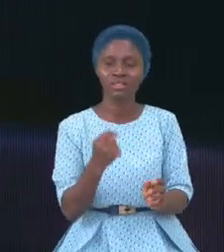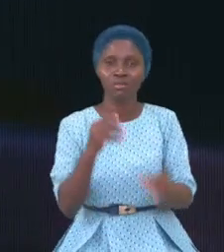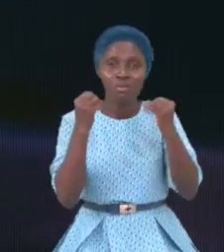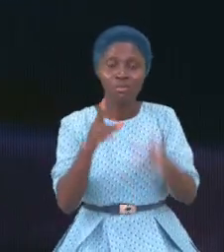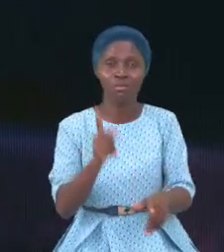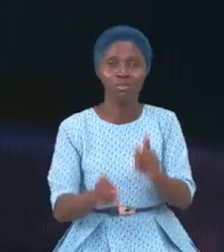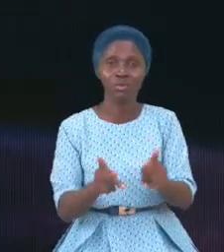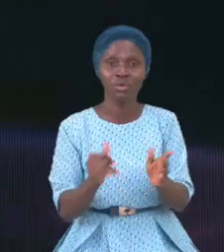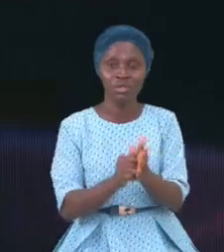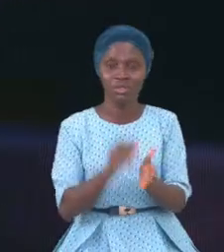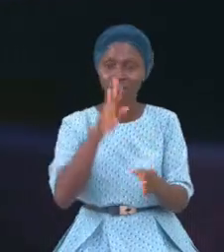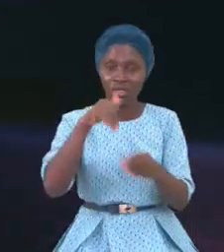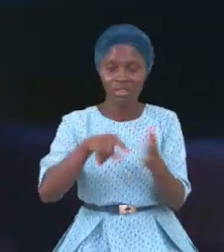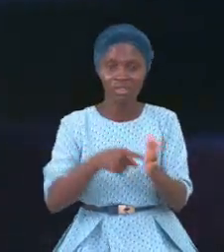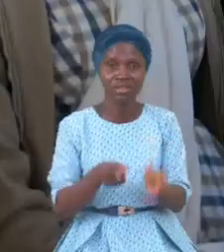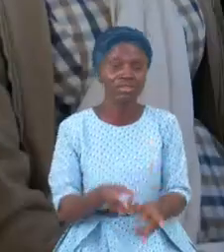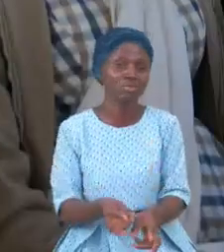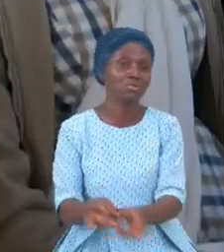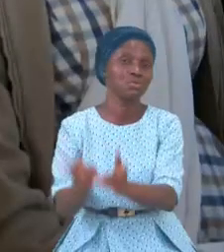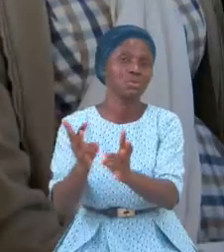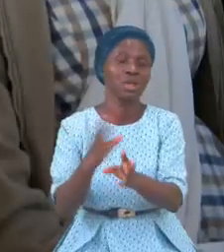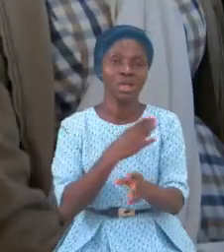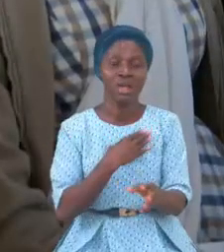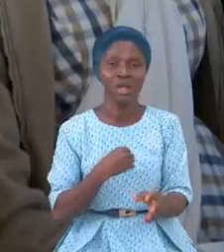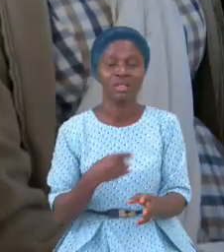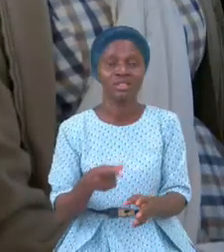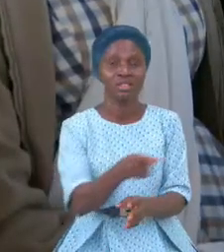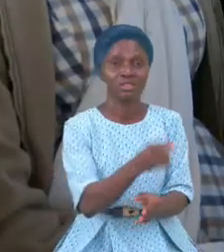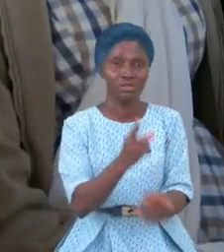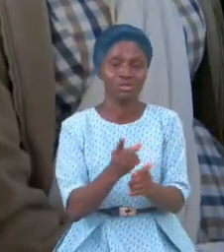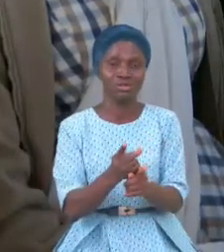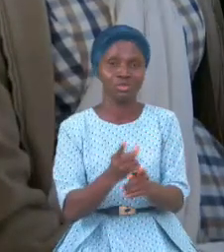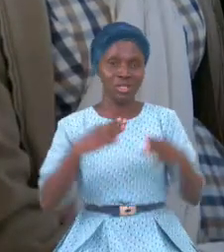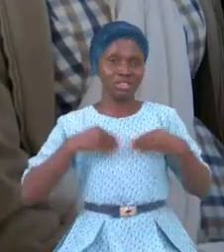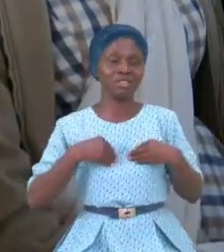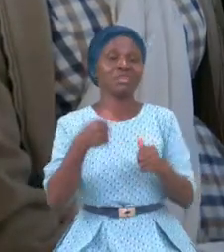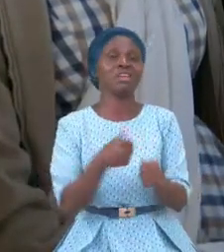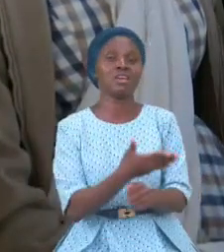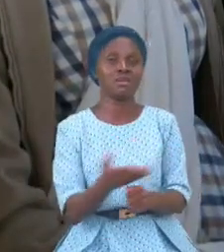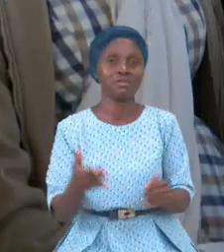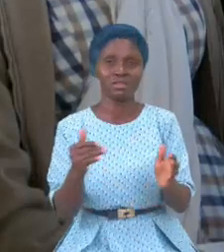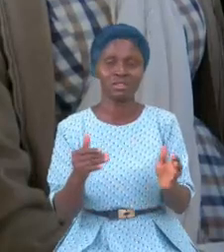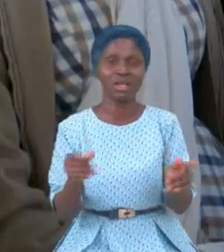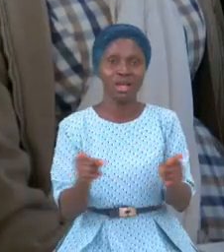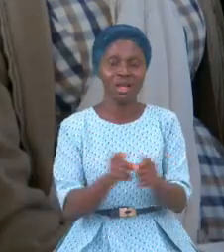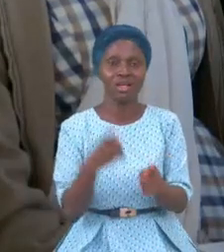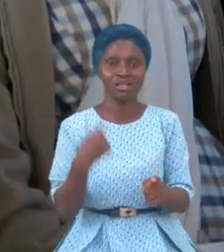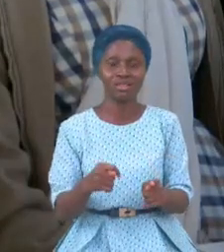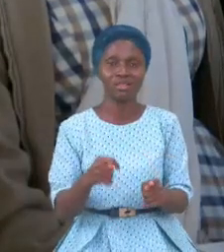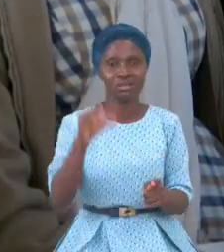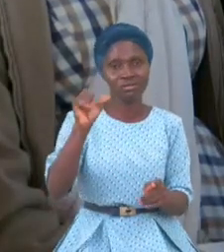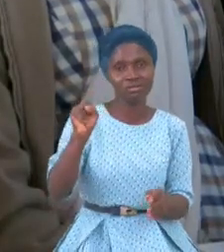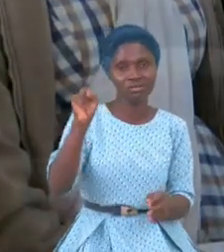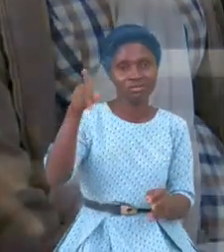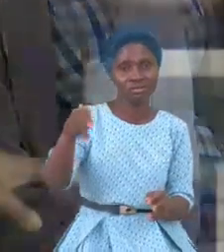are gullible, and they just soak in everything. As 10 of the spies said, no, we're not